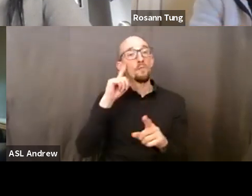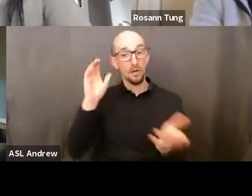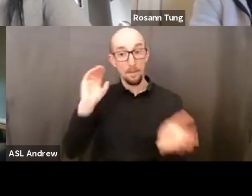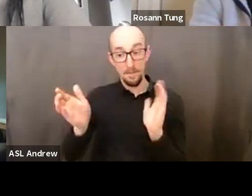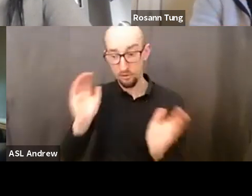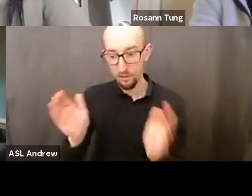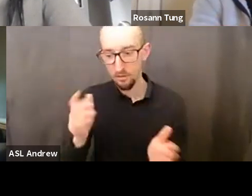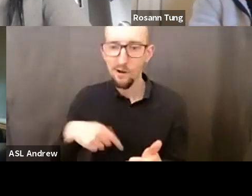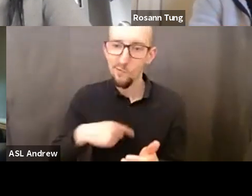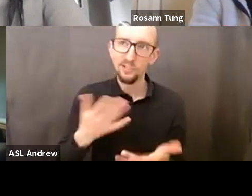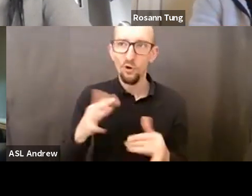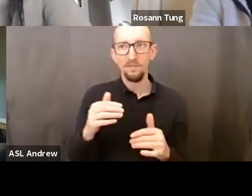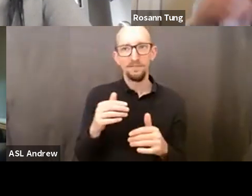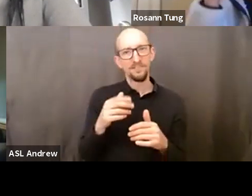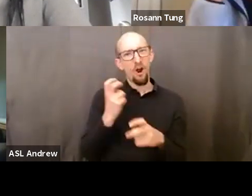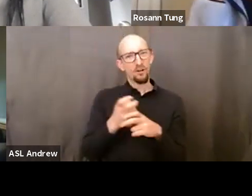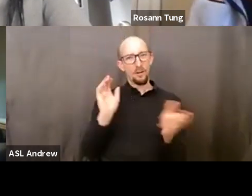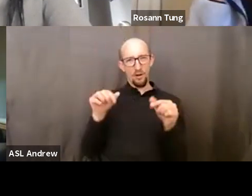somewhat apples and oranges, just knowing